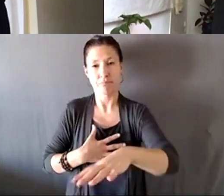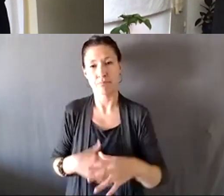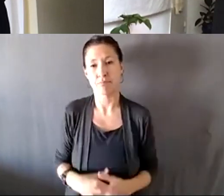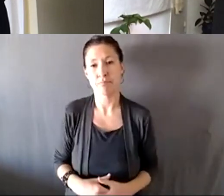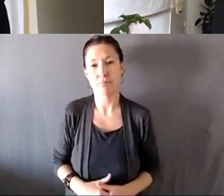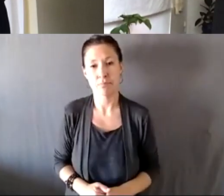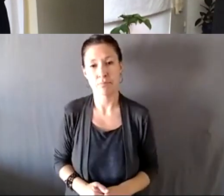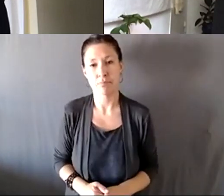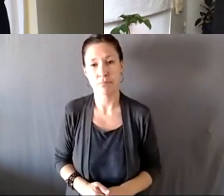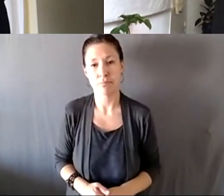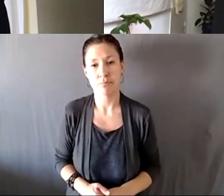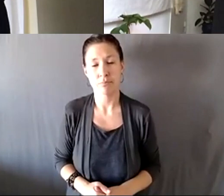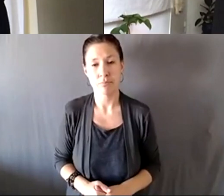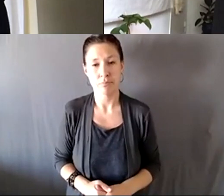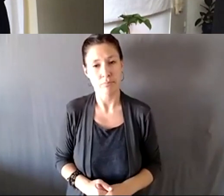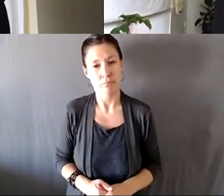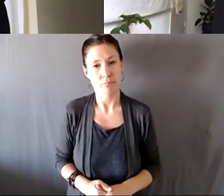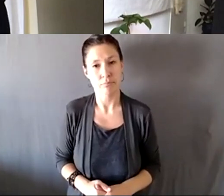Full breaths.